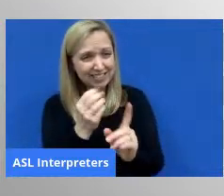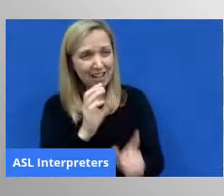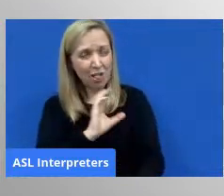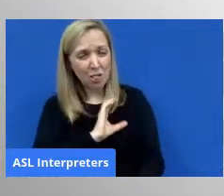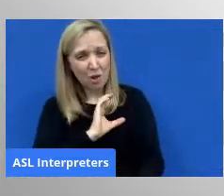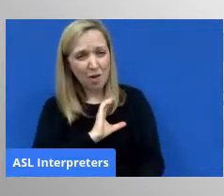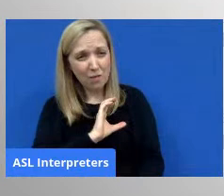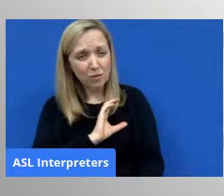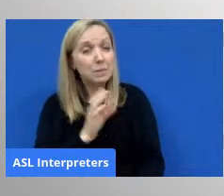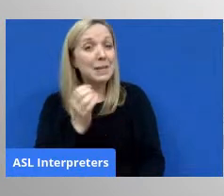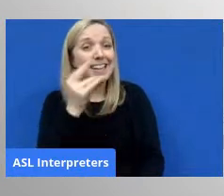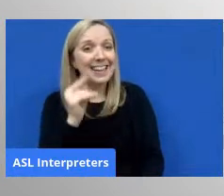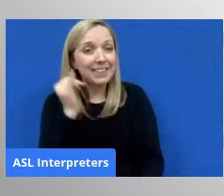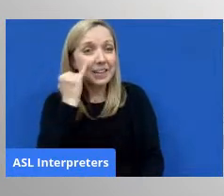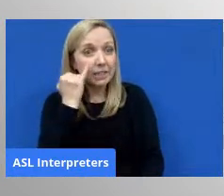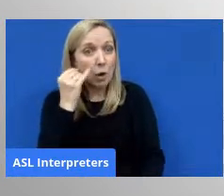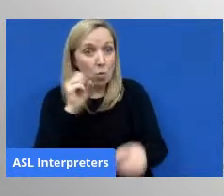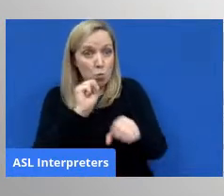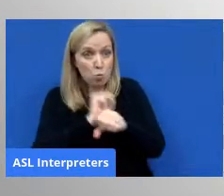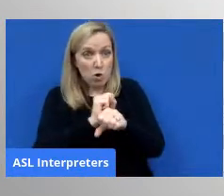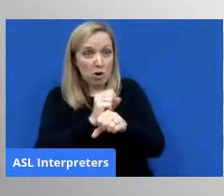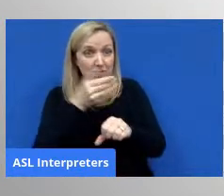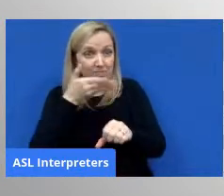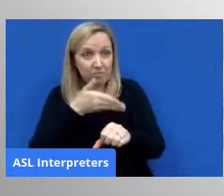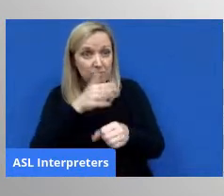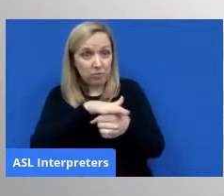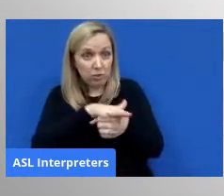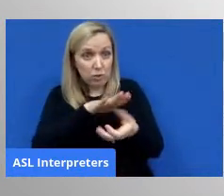are assigned to the school, would have to make an arrest